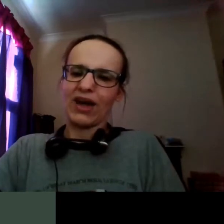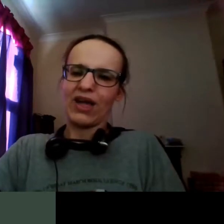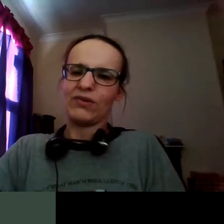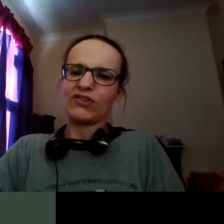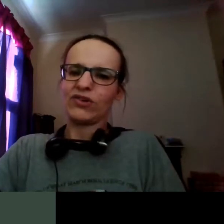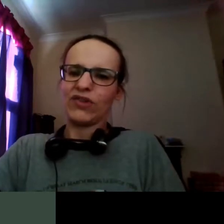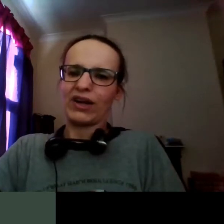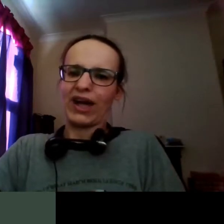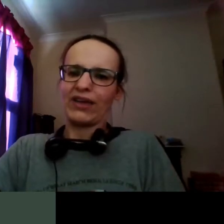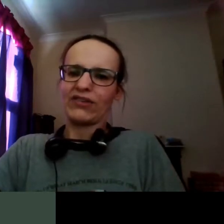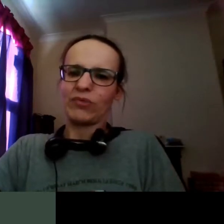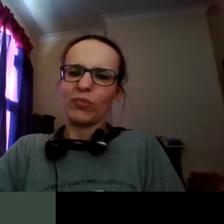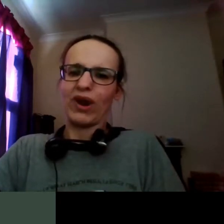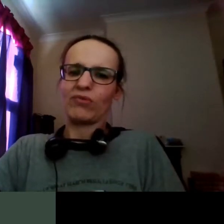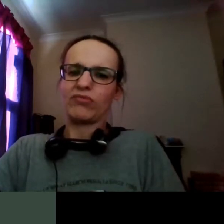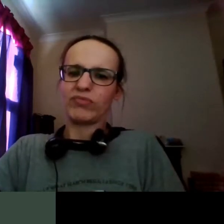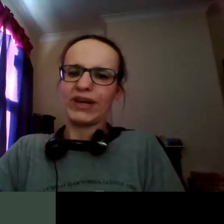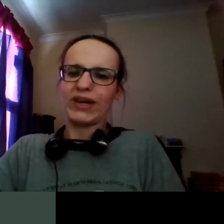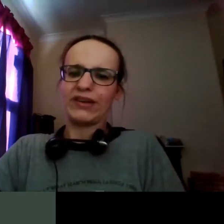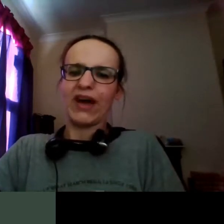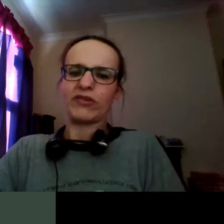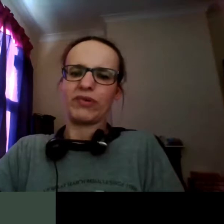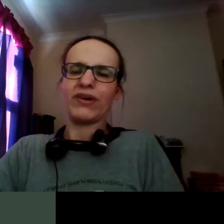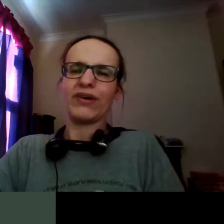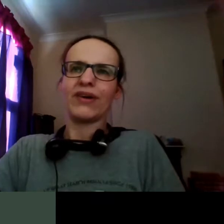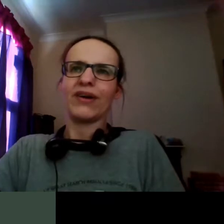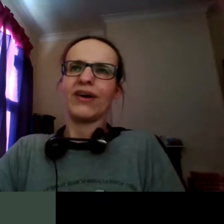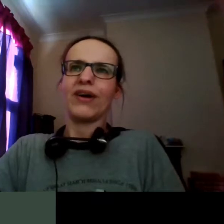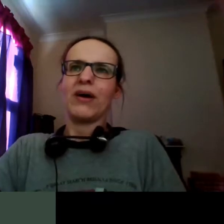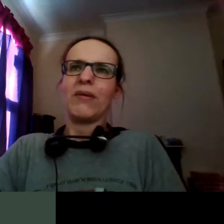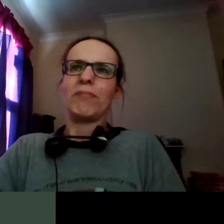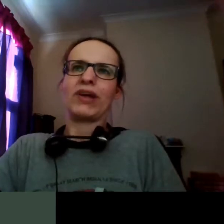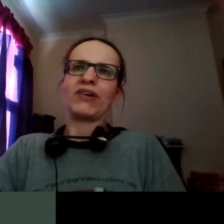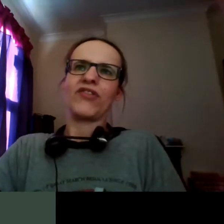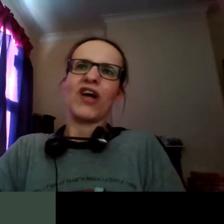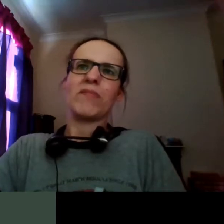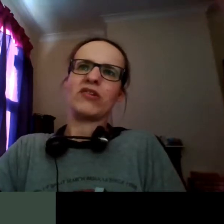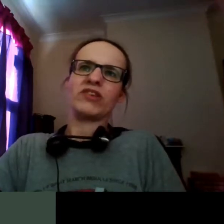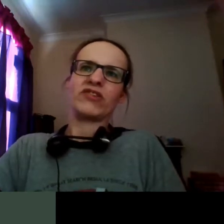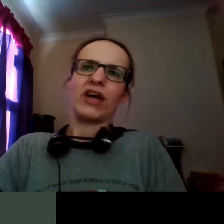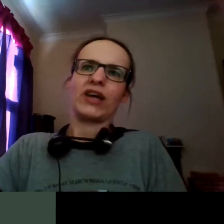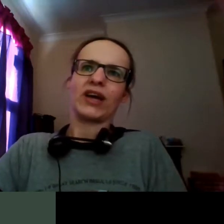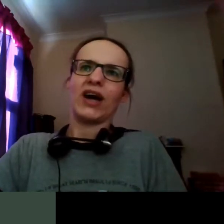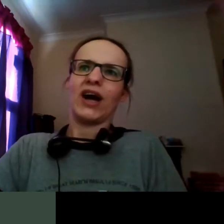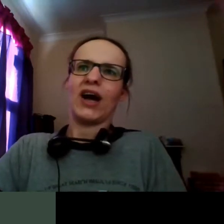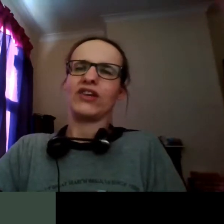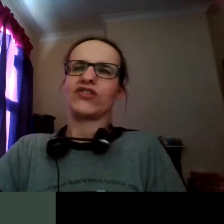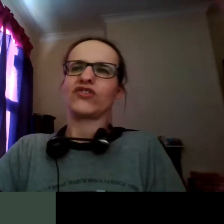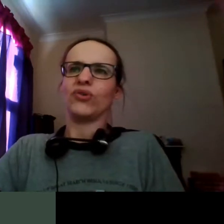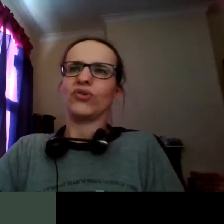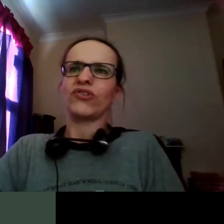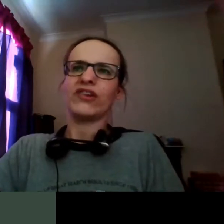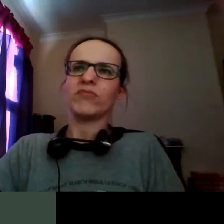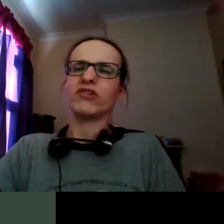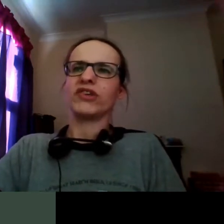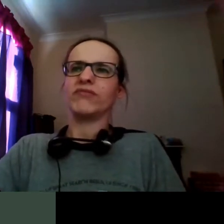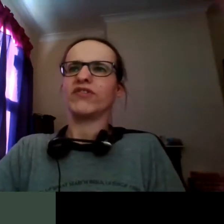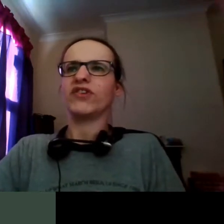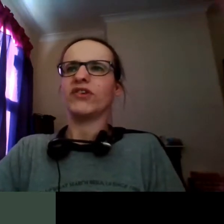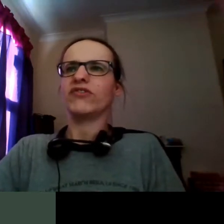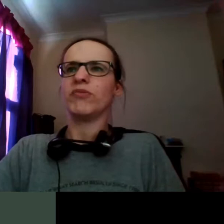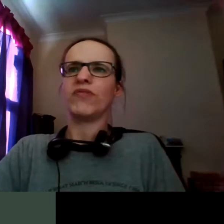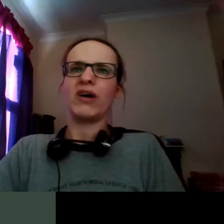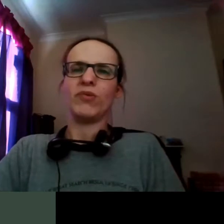And I only took that case when I was really desperate because they made a mistake. And in short,